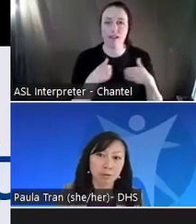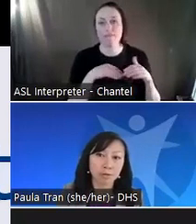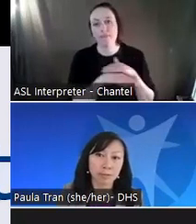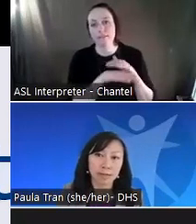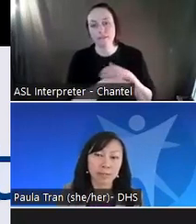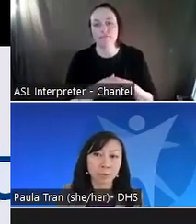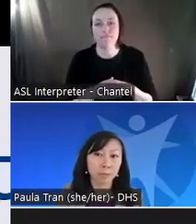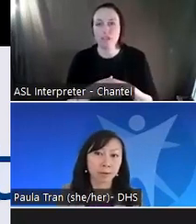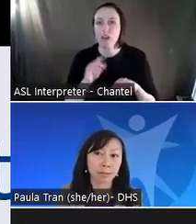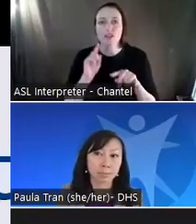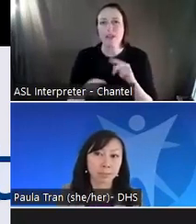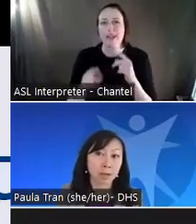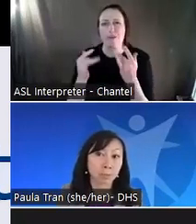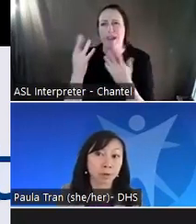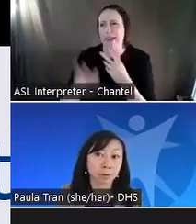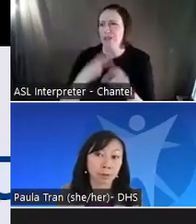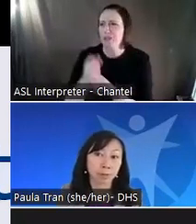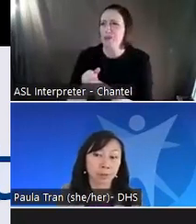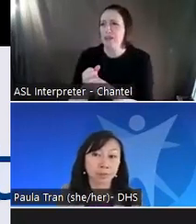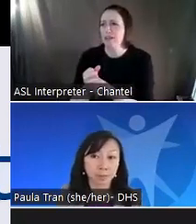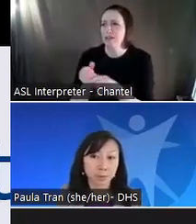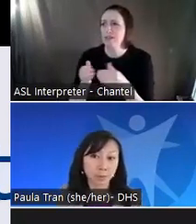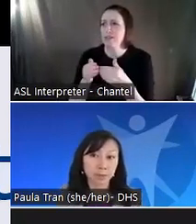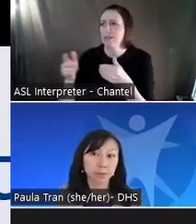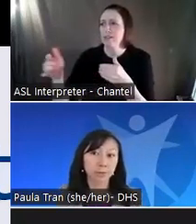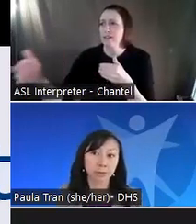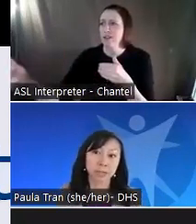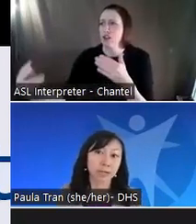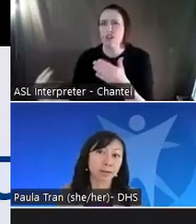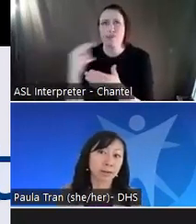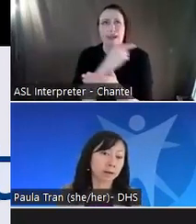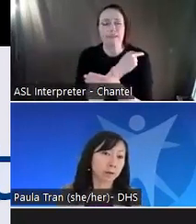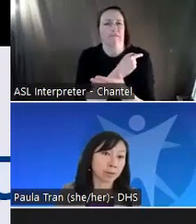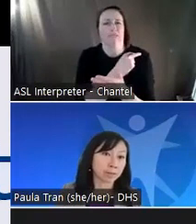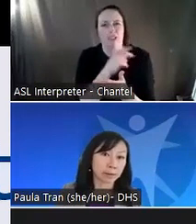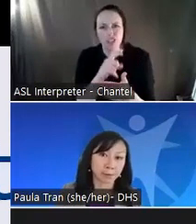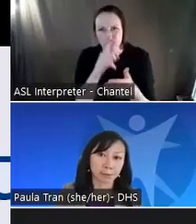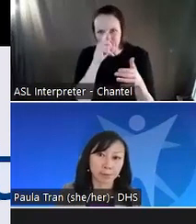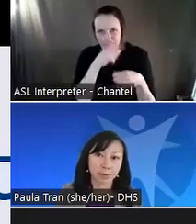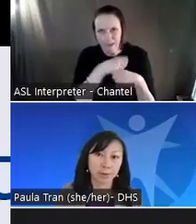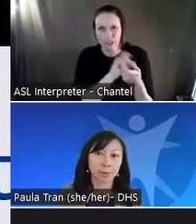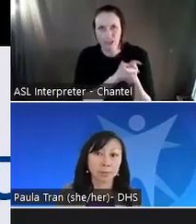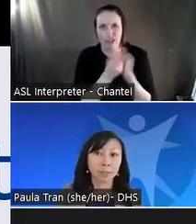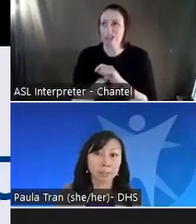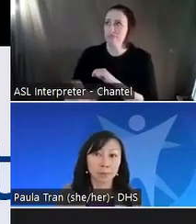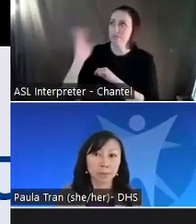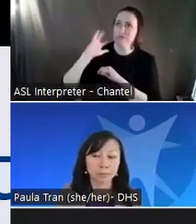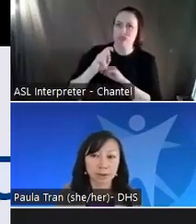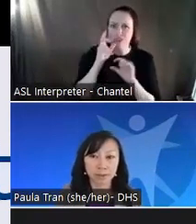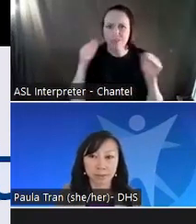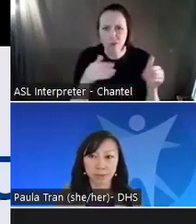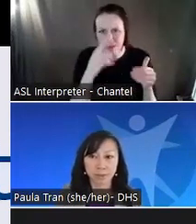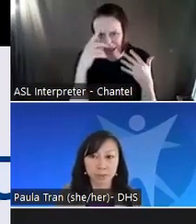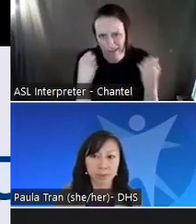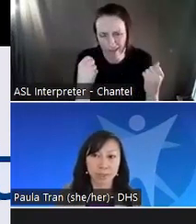from now as we prepare the next budget and wonder whether we should have done more and sooner to take good care of our mental health. The budget supports a